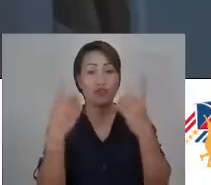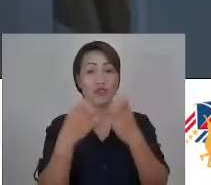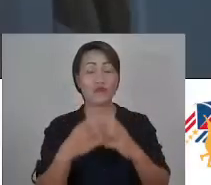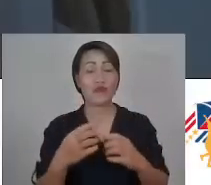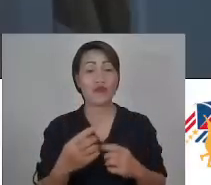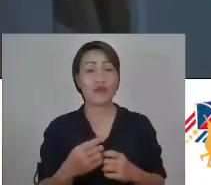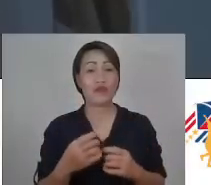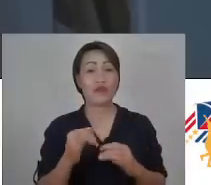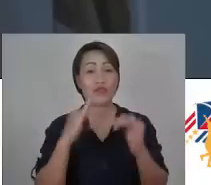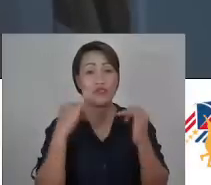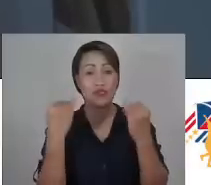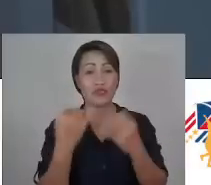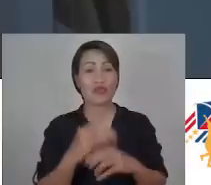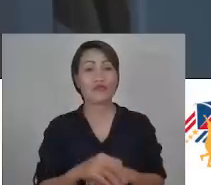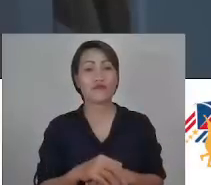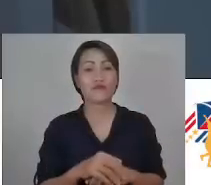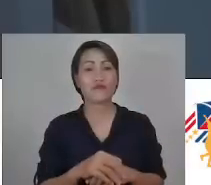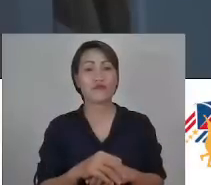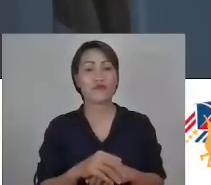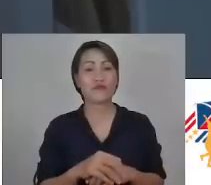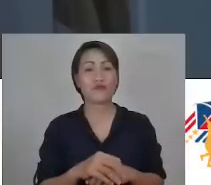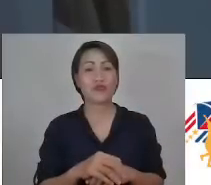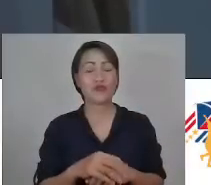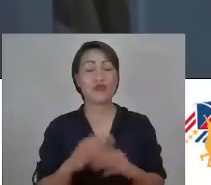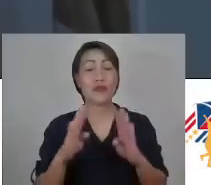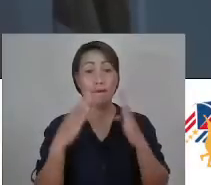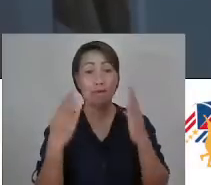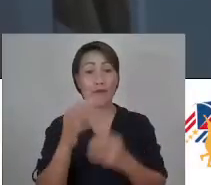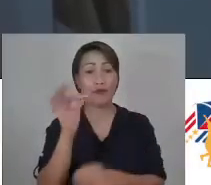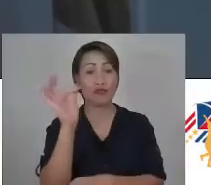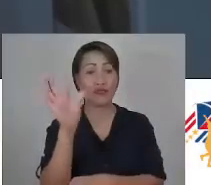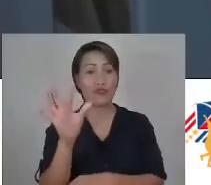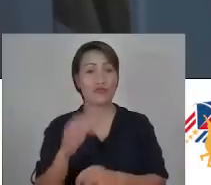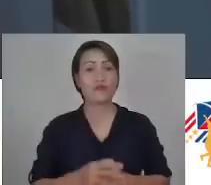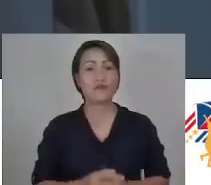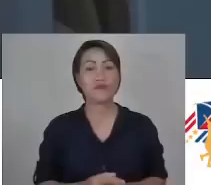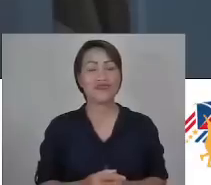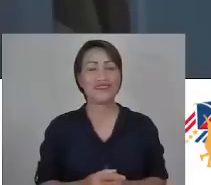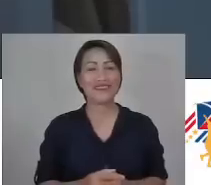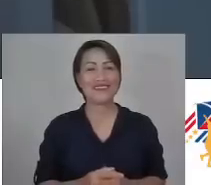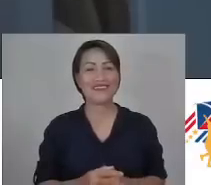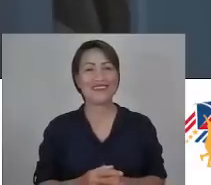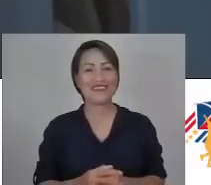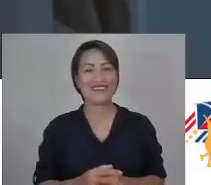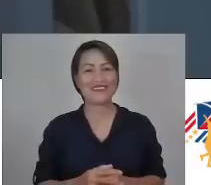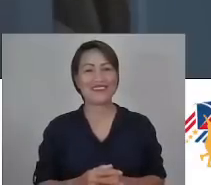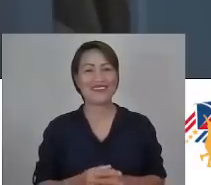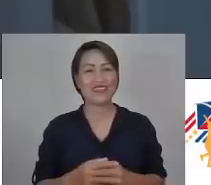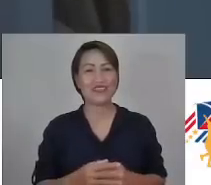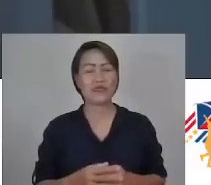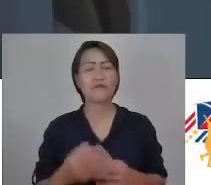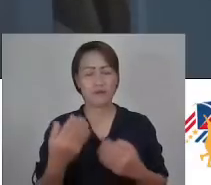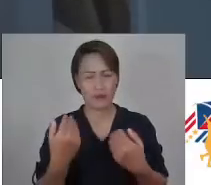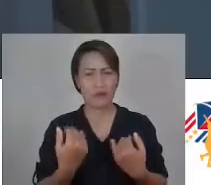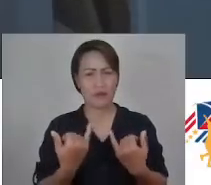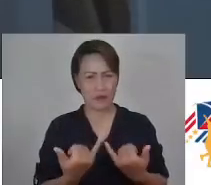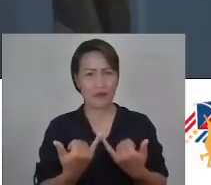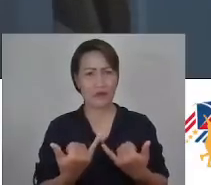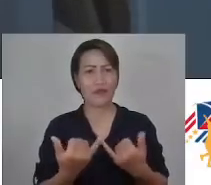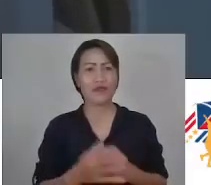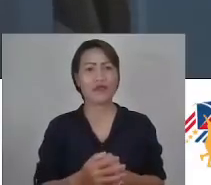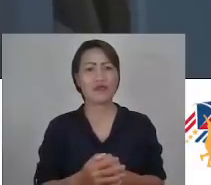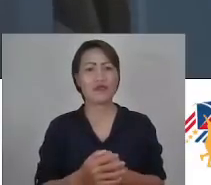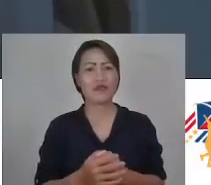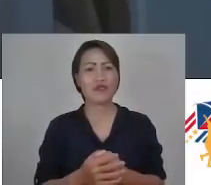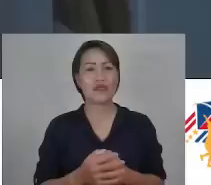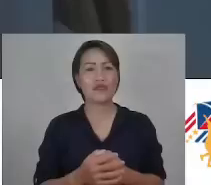of CESOS Saldiwa Batch 19. She has been recently assigned in a concurrent capacity as